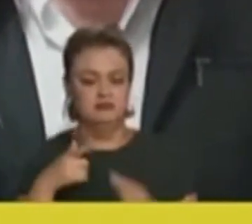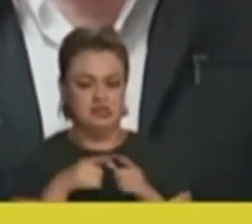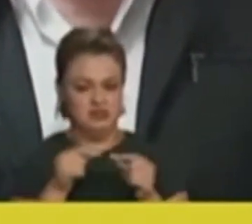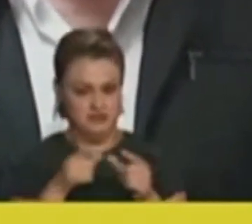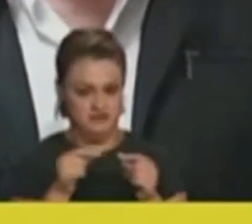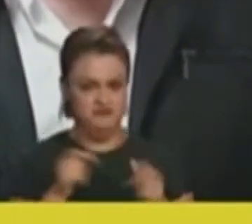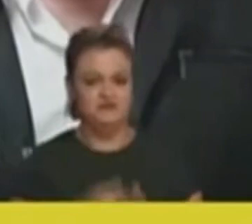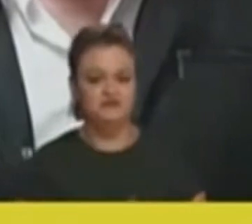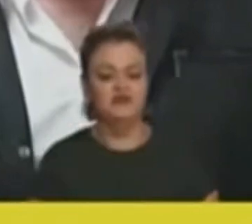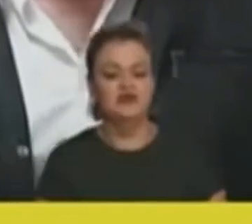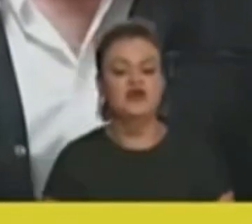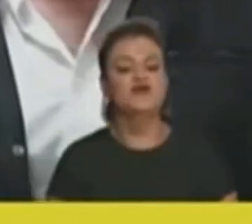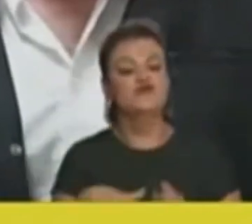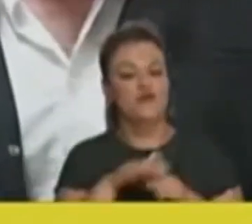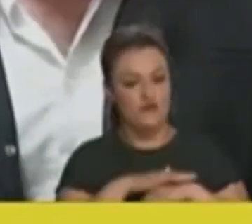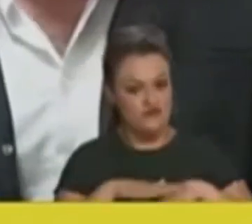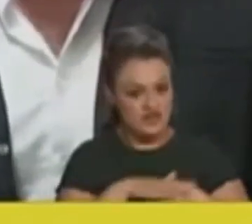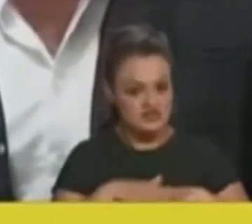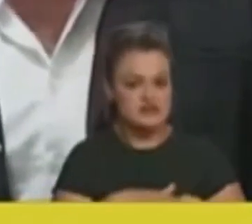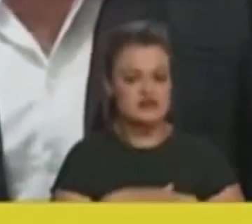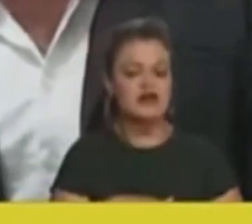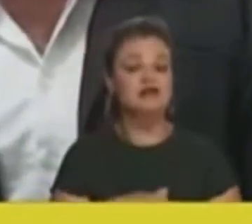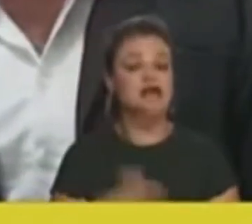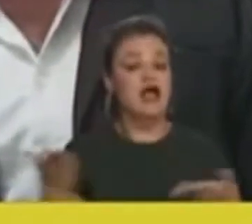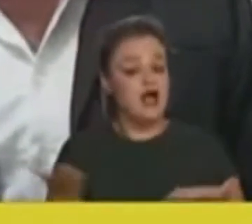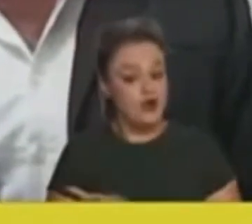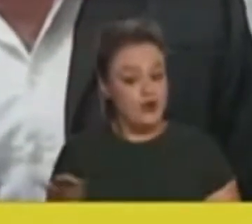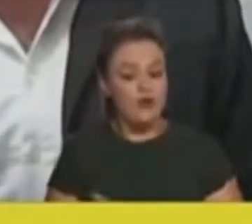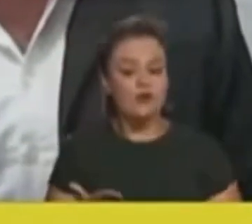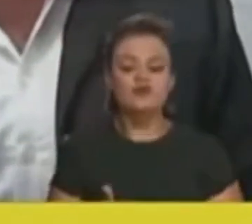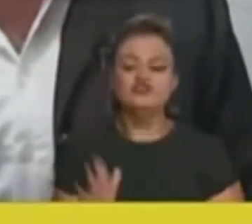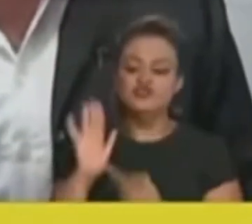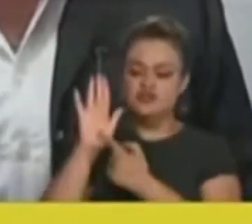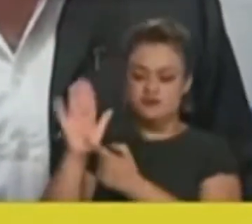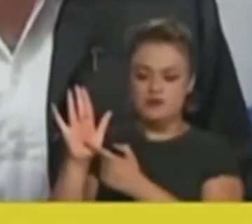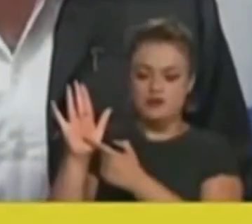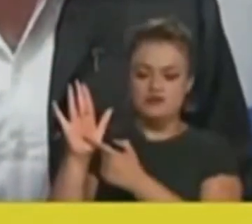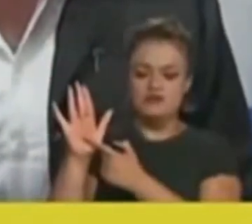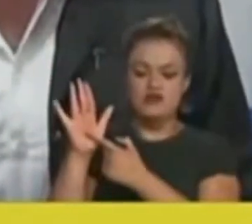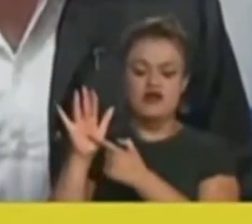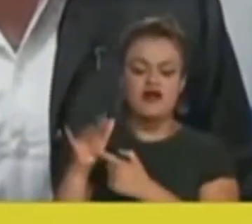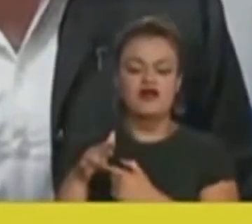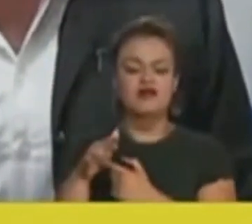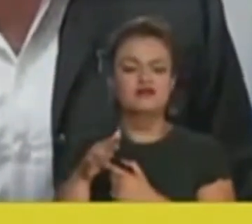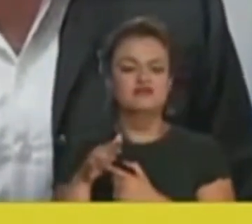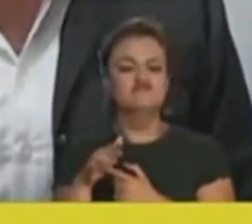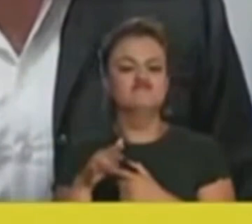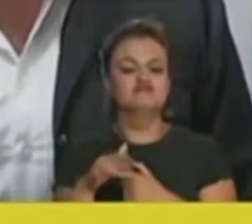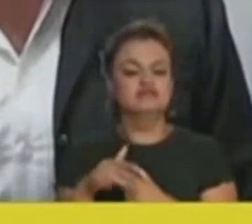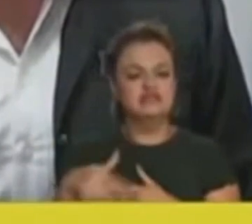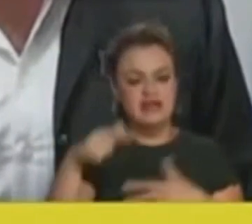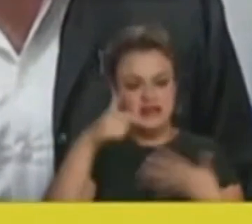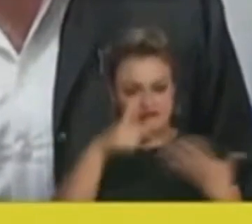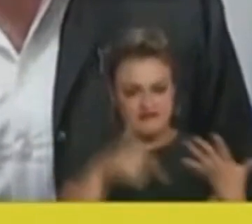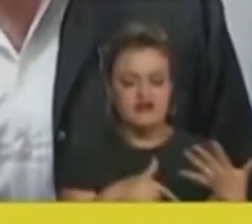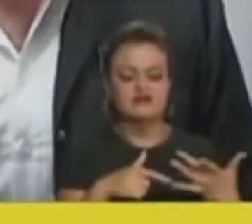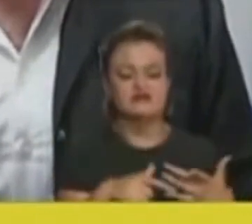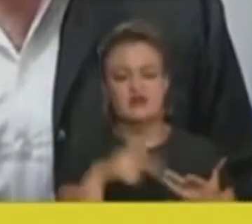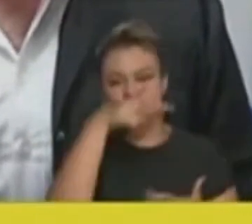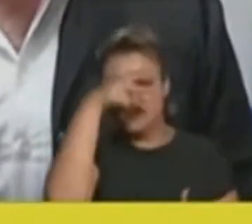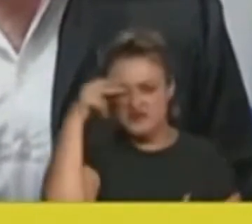that the state government works. The state needs to put money